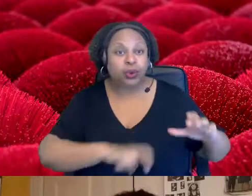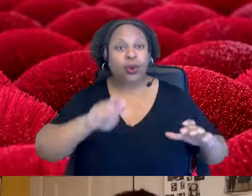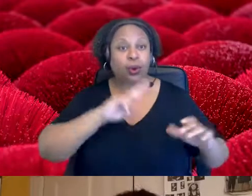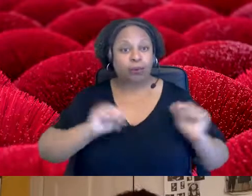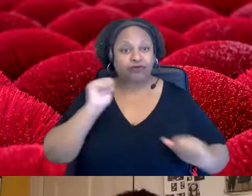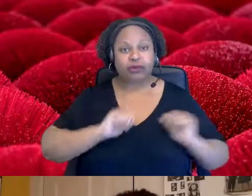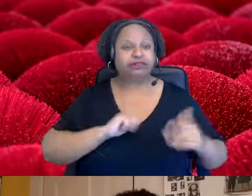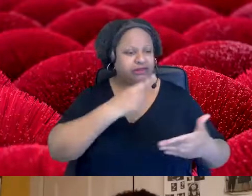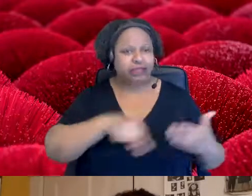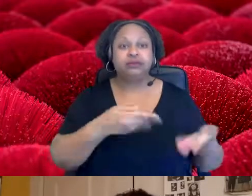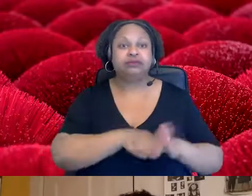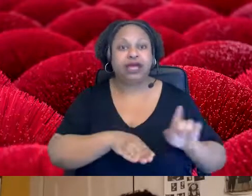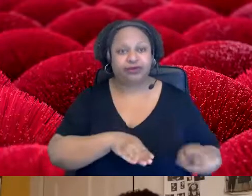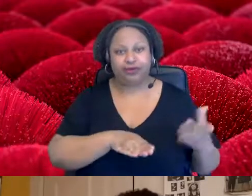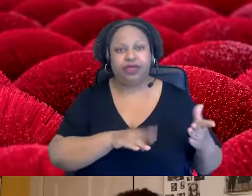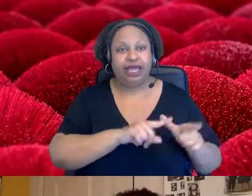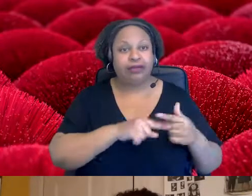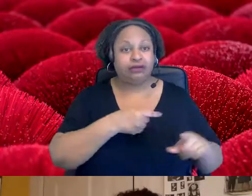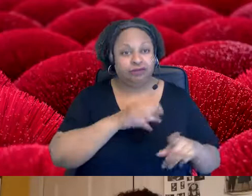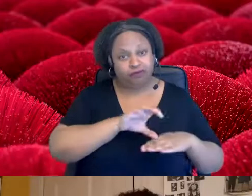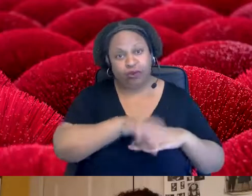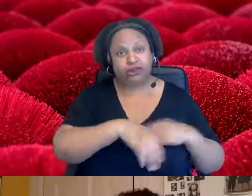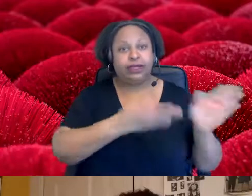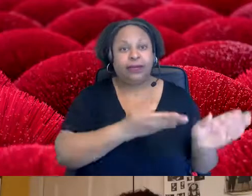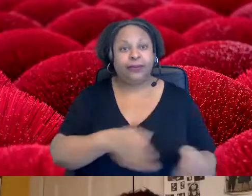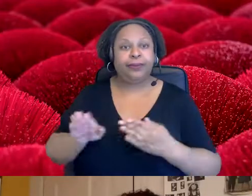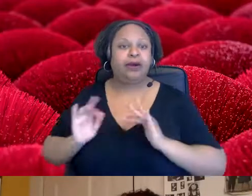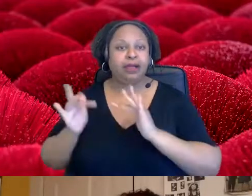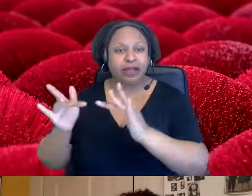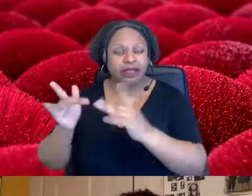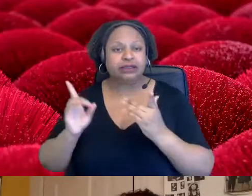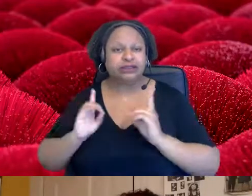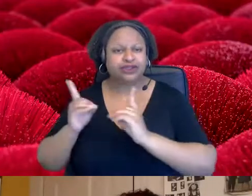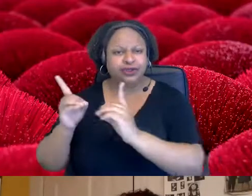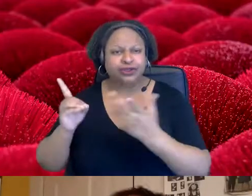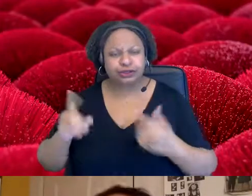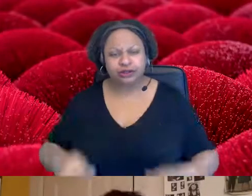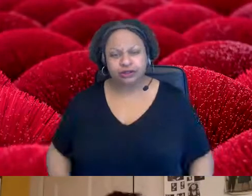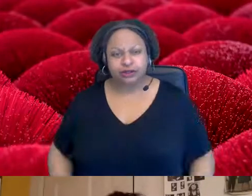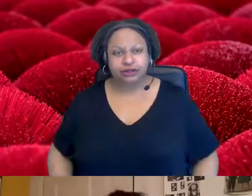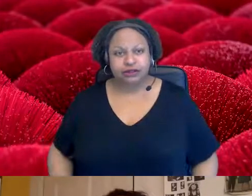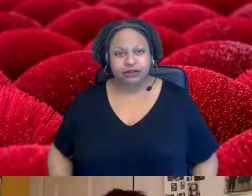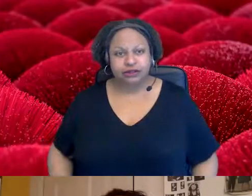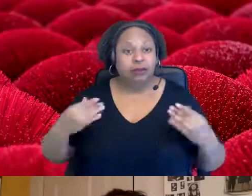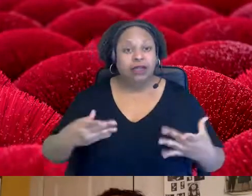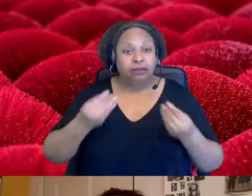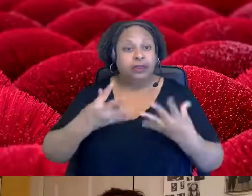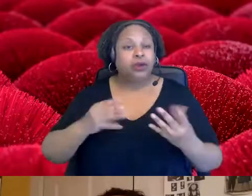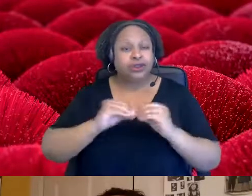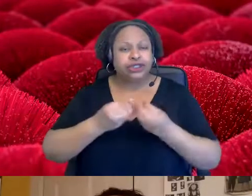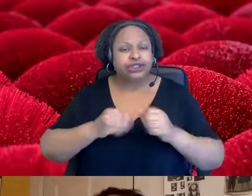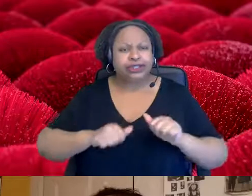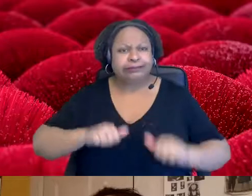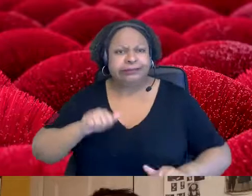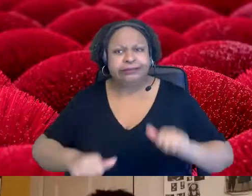performances and had to shift online, or, you know, those organizations didn't suddenly found themselves asking if